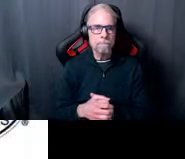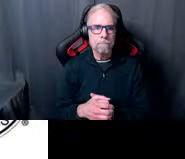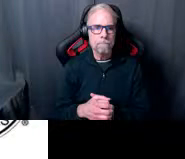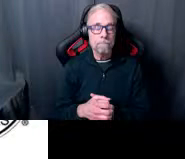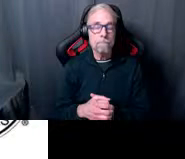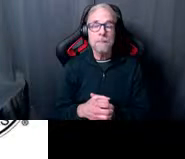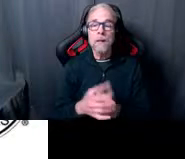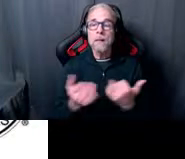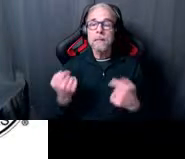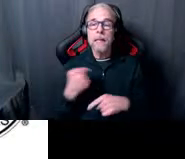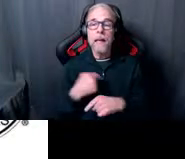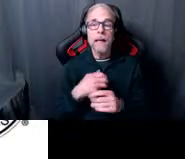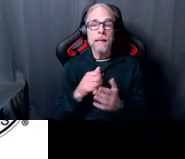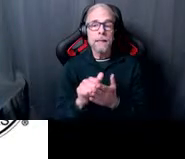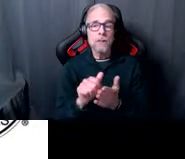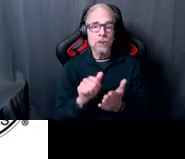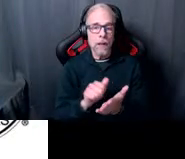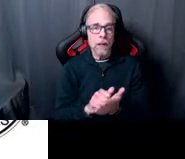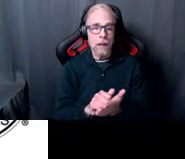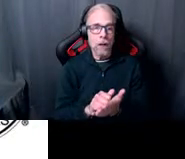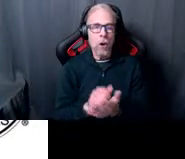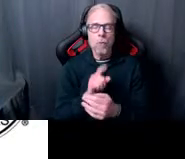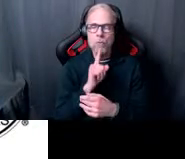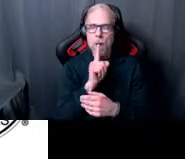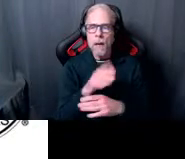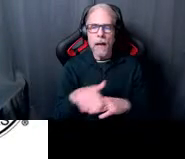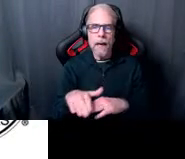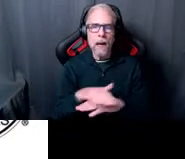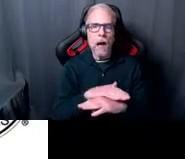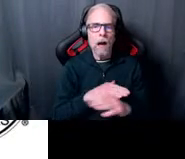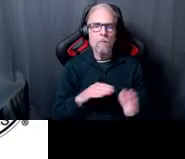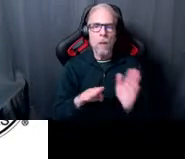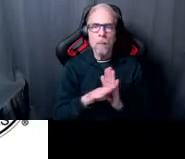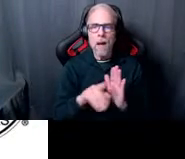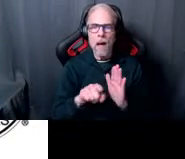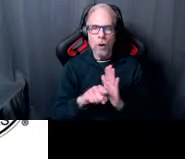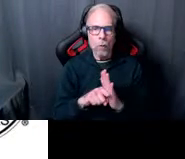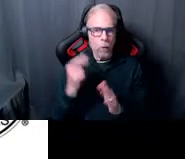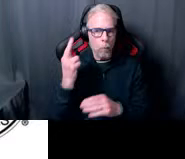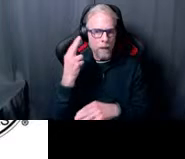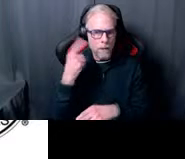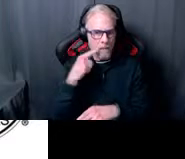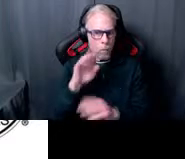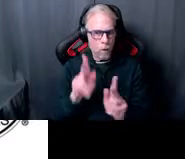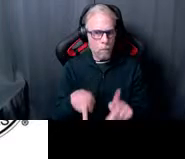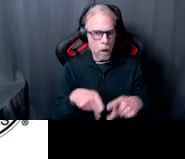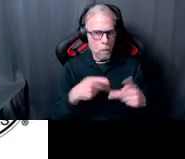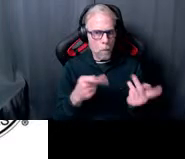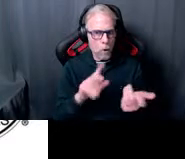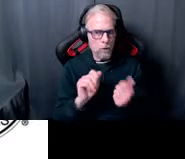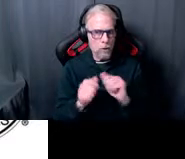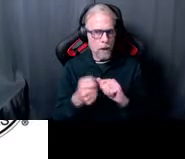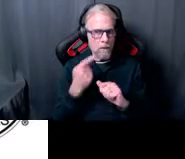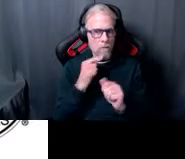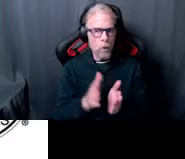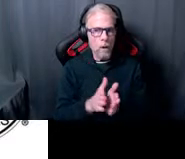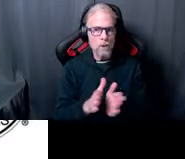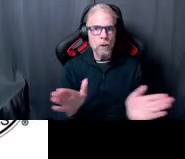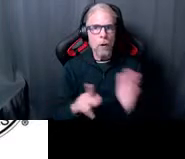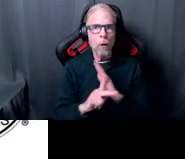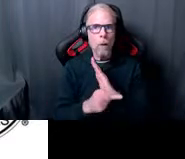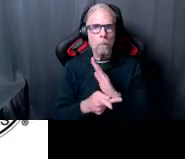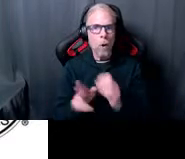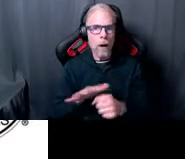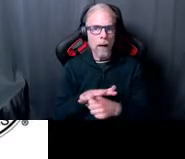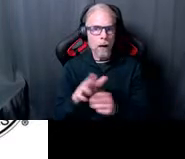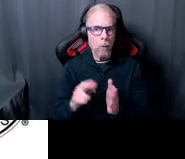So today's agenda is really to cover the background of why we're making these proposed changes to the general park area rules.